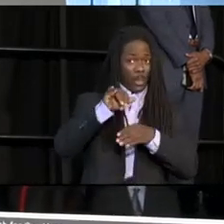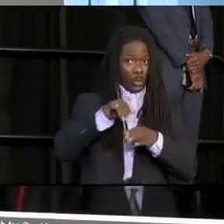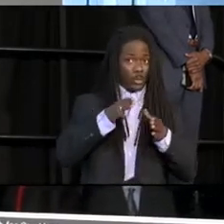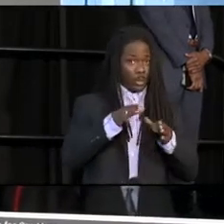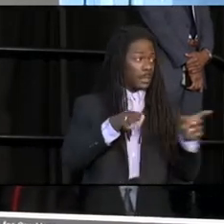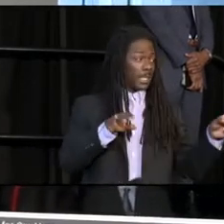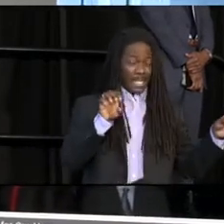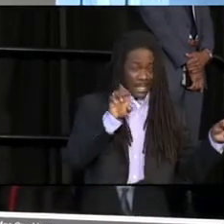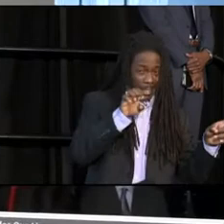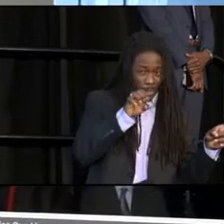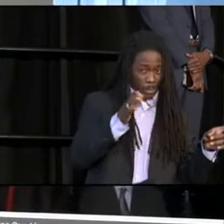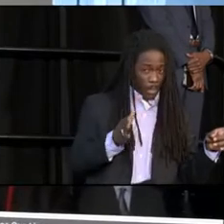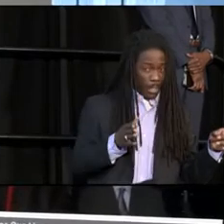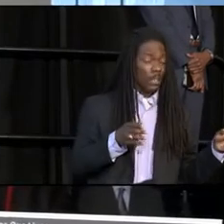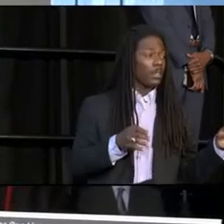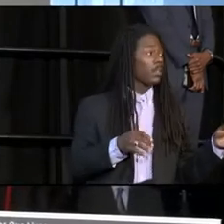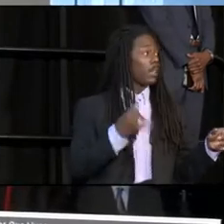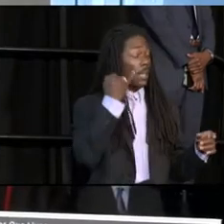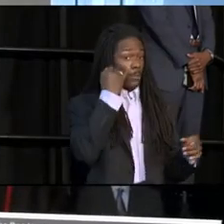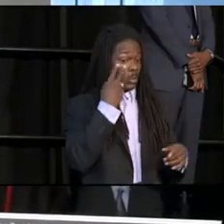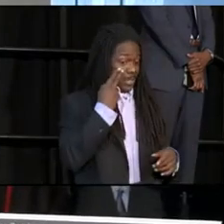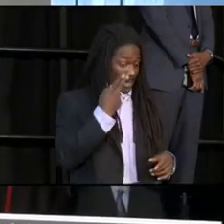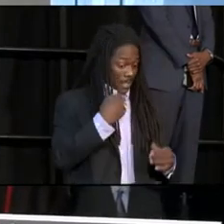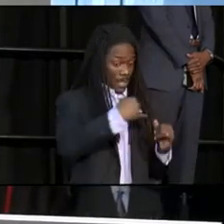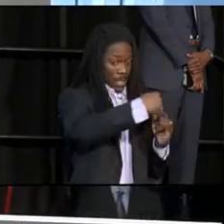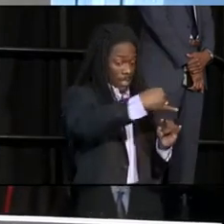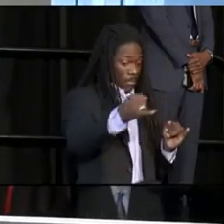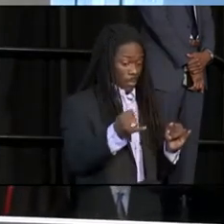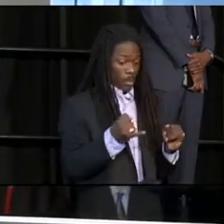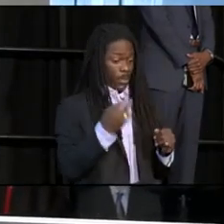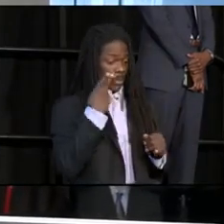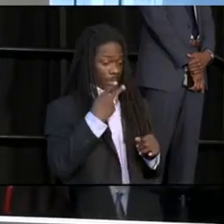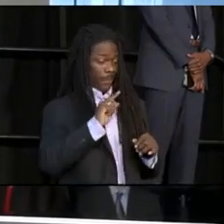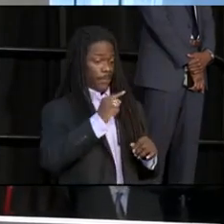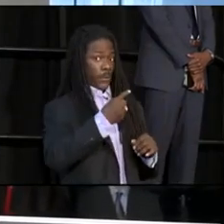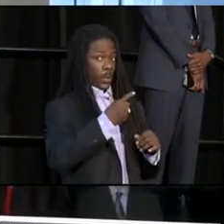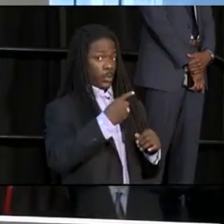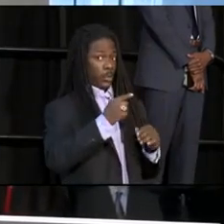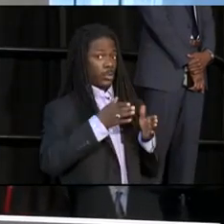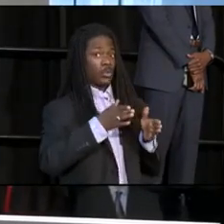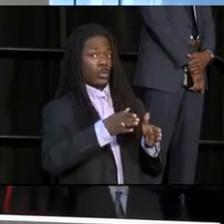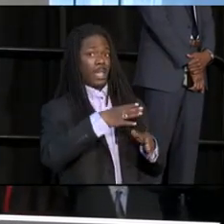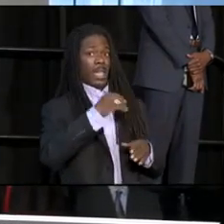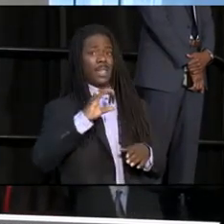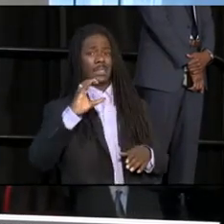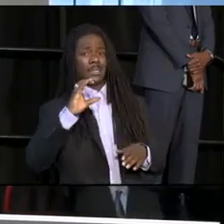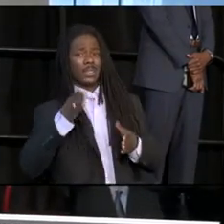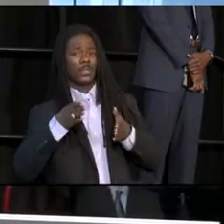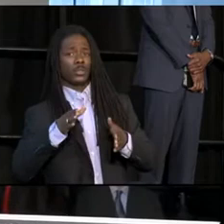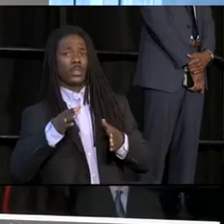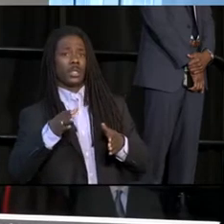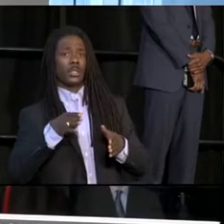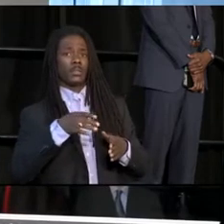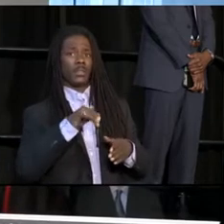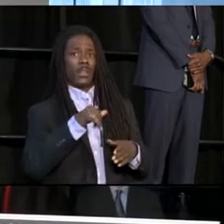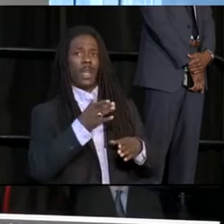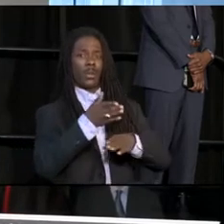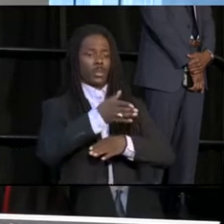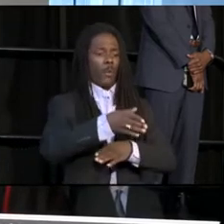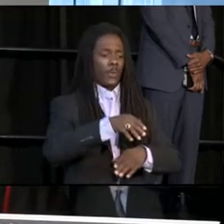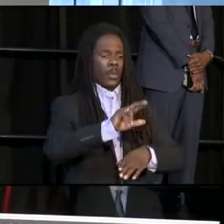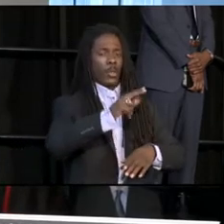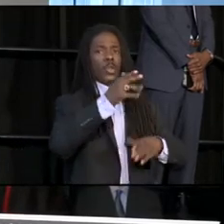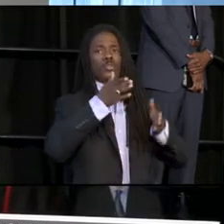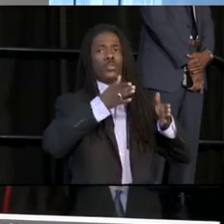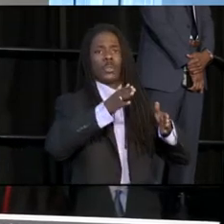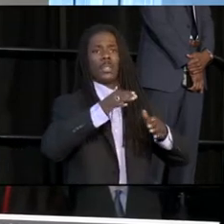look at the inner perimeter there, you can see First Street actually at about C Street cuts over to 3rd Street, and then it goes